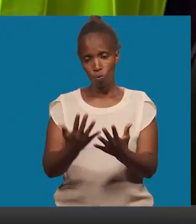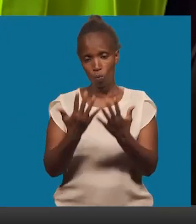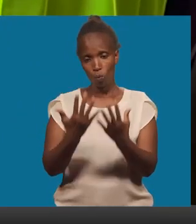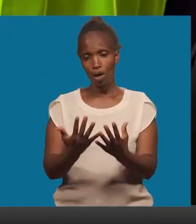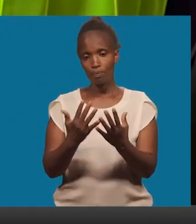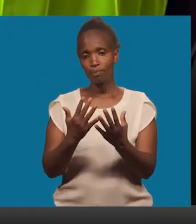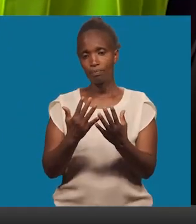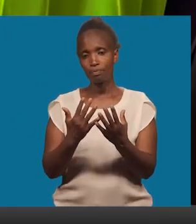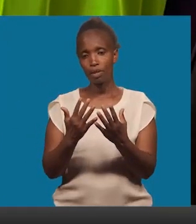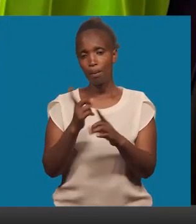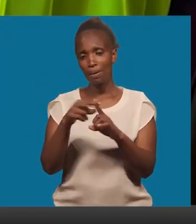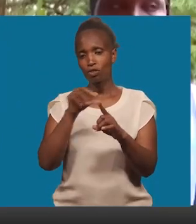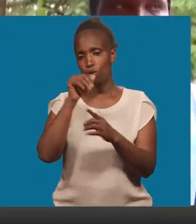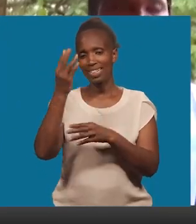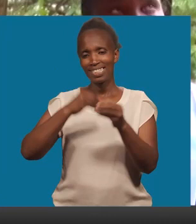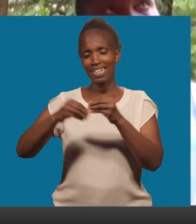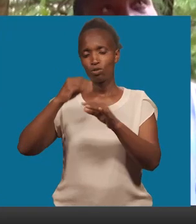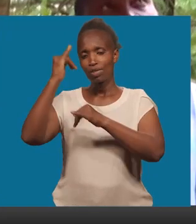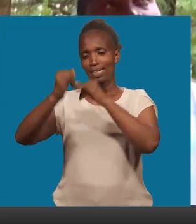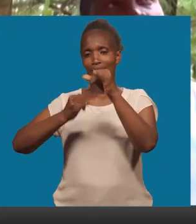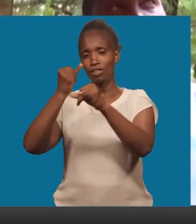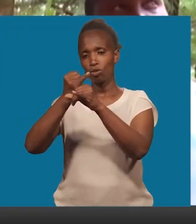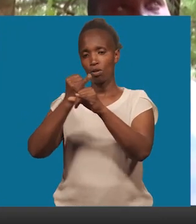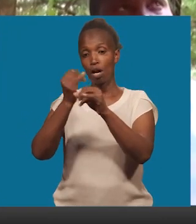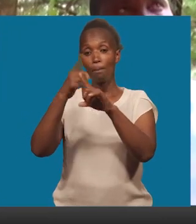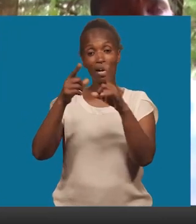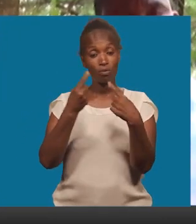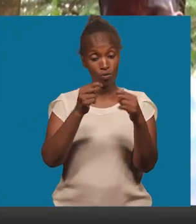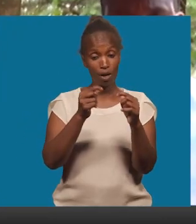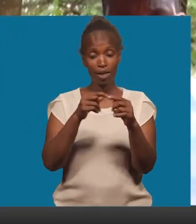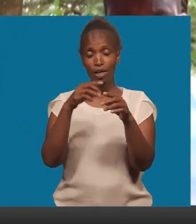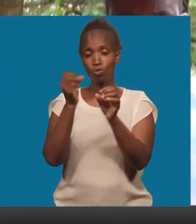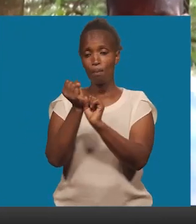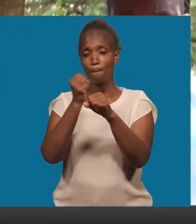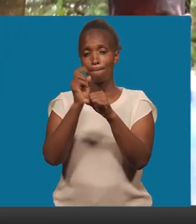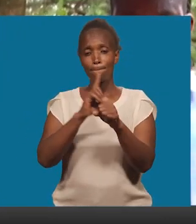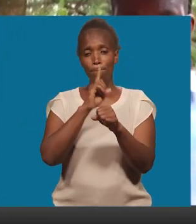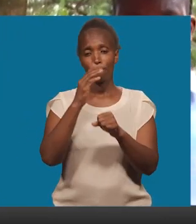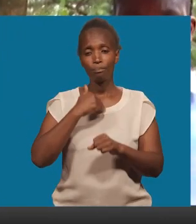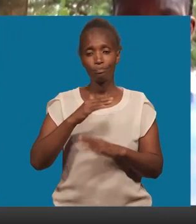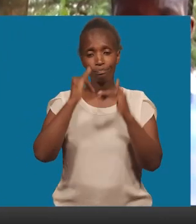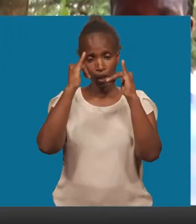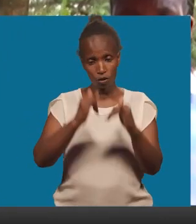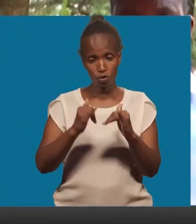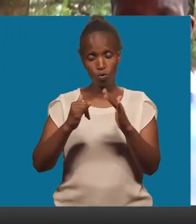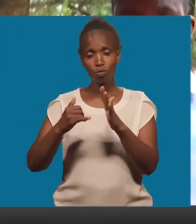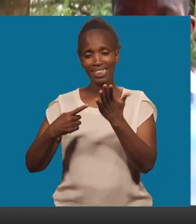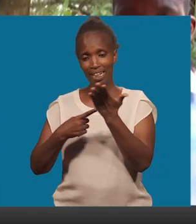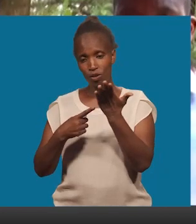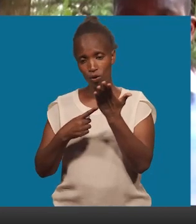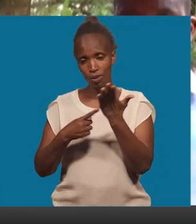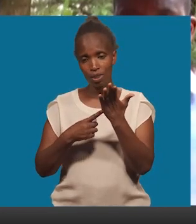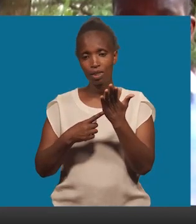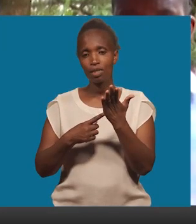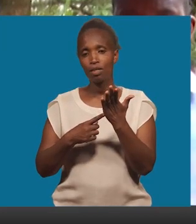kwa kampuni za kimataifa. We are actually modernizing our Madini House in Nairobi so that then we